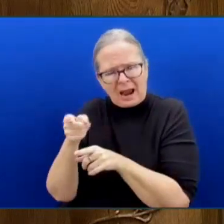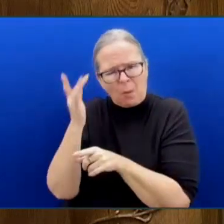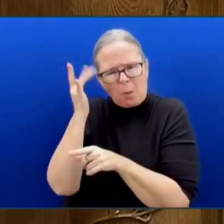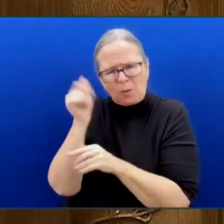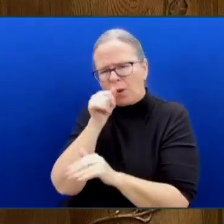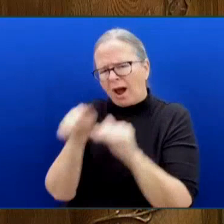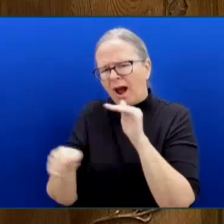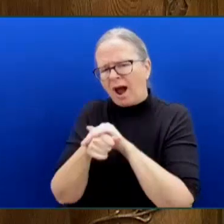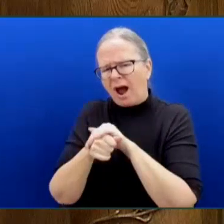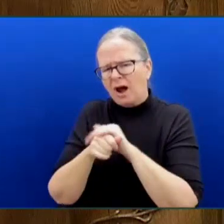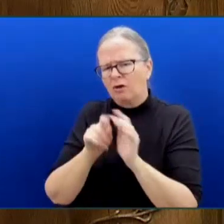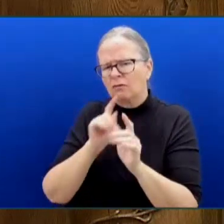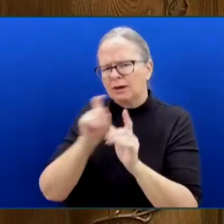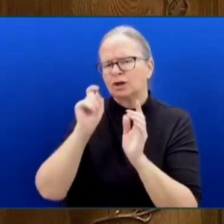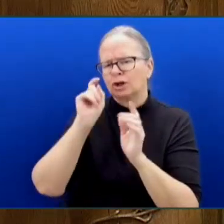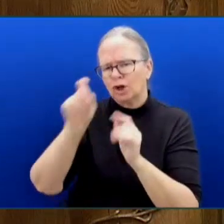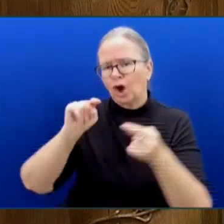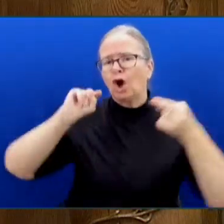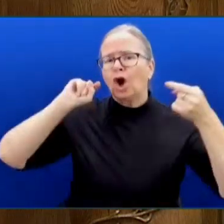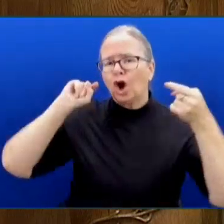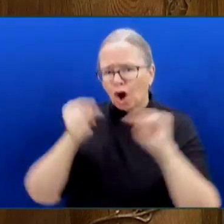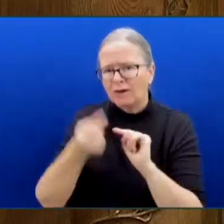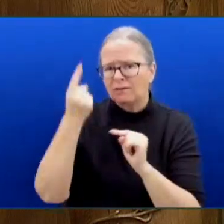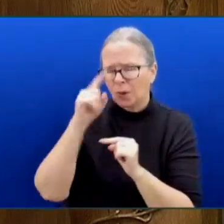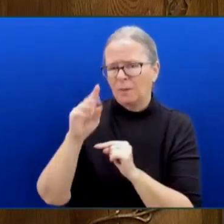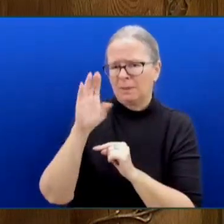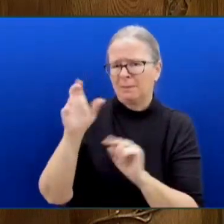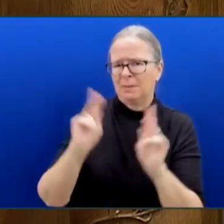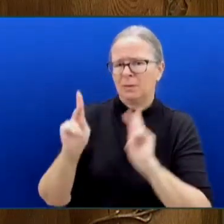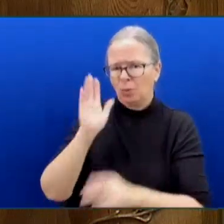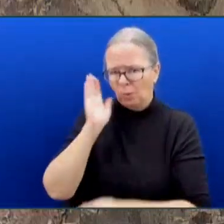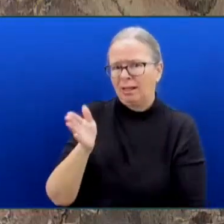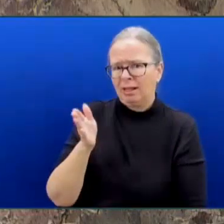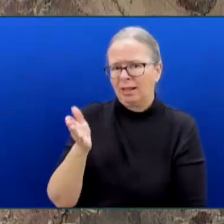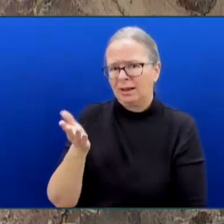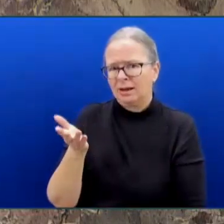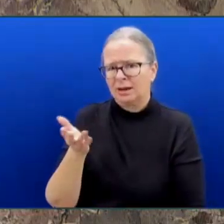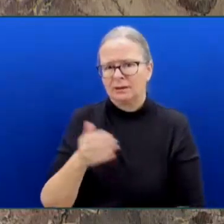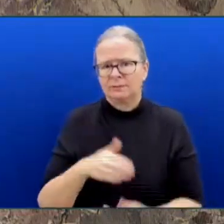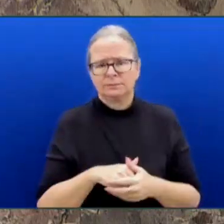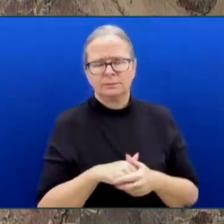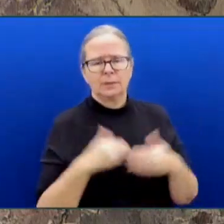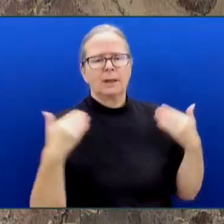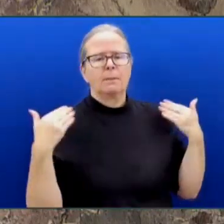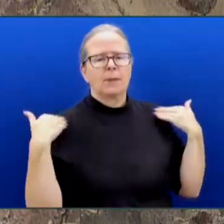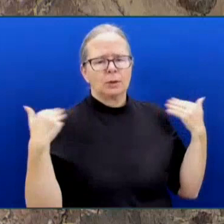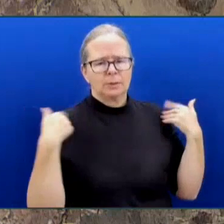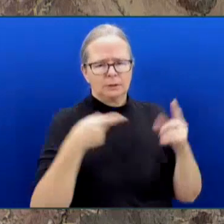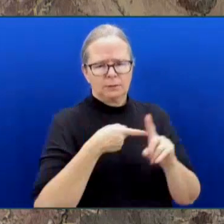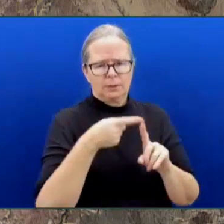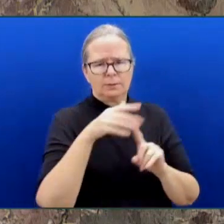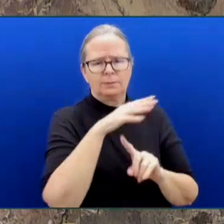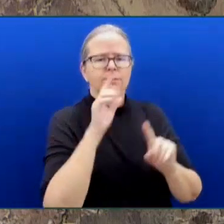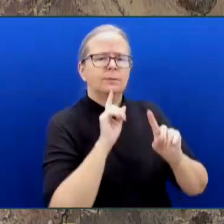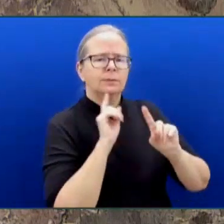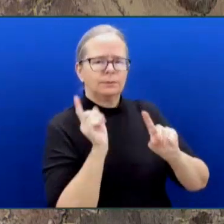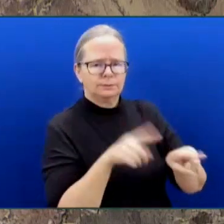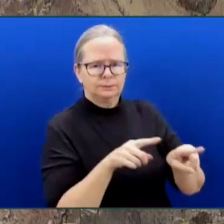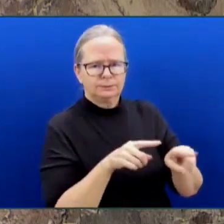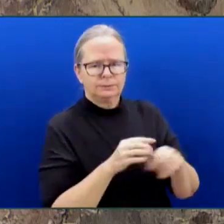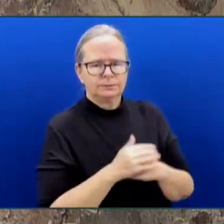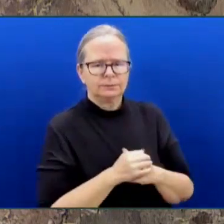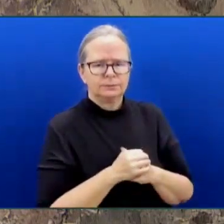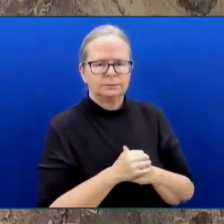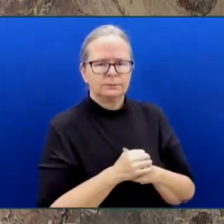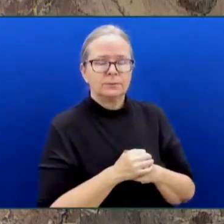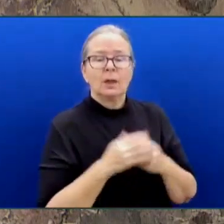Minister of Environment. Thank you very much, Mr. Speaker. The truth about devastating impacts to BC